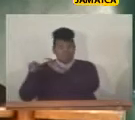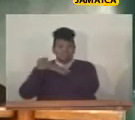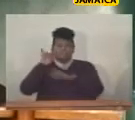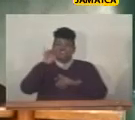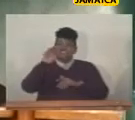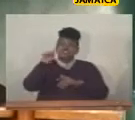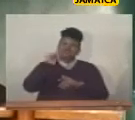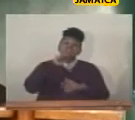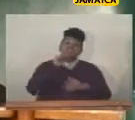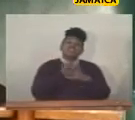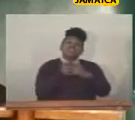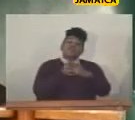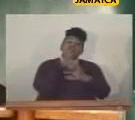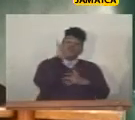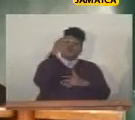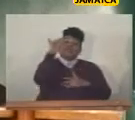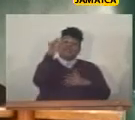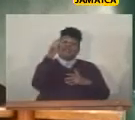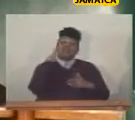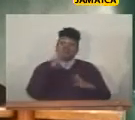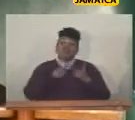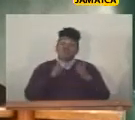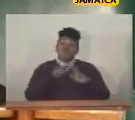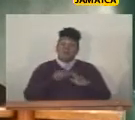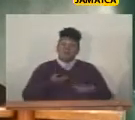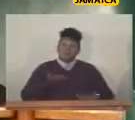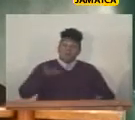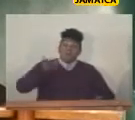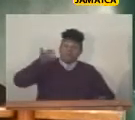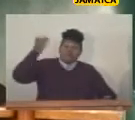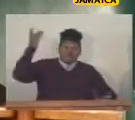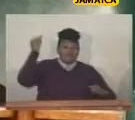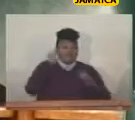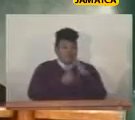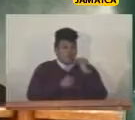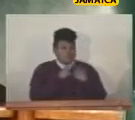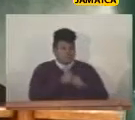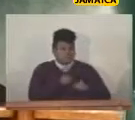2018 numbers were trending ahead of last year.